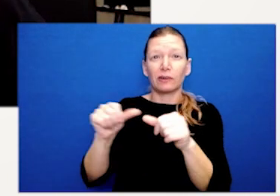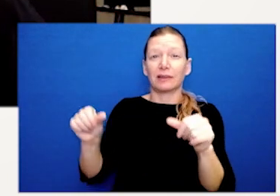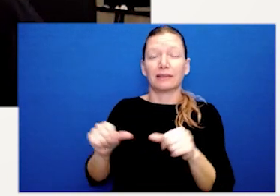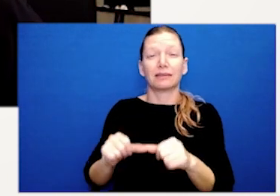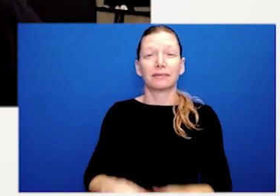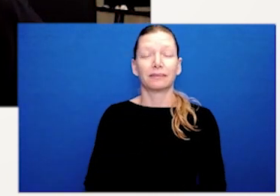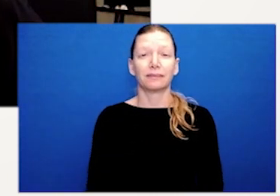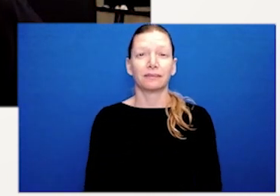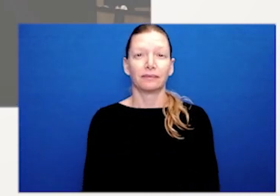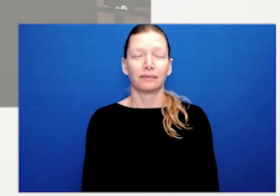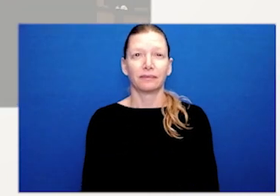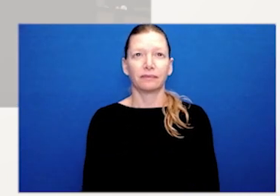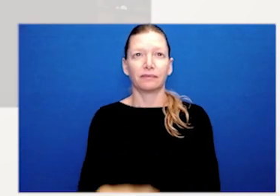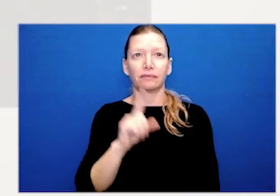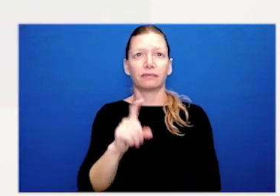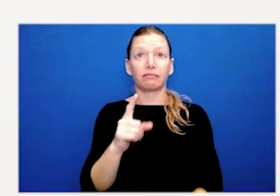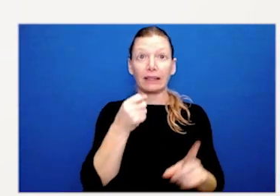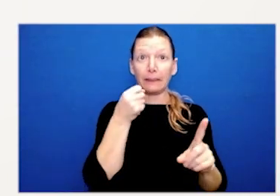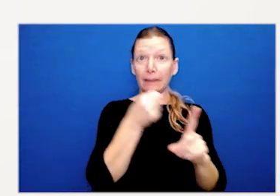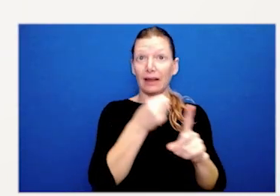through culture and place.